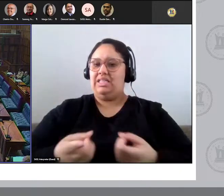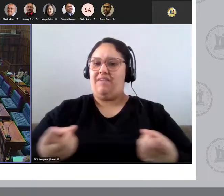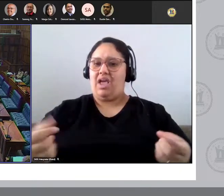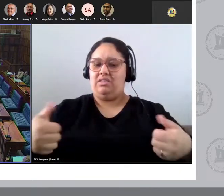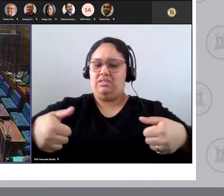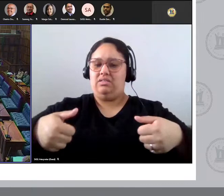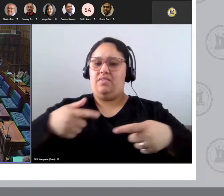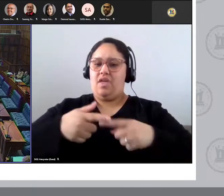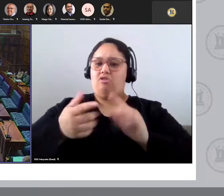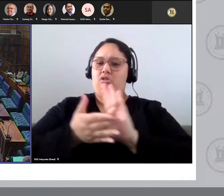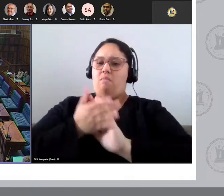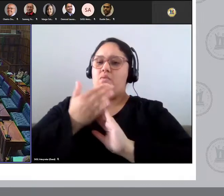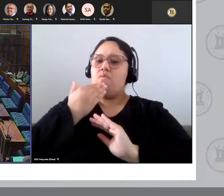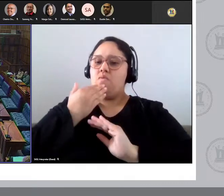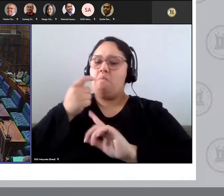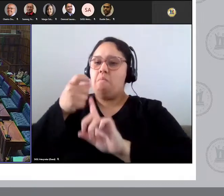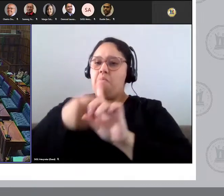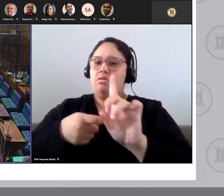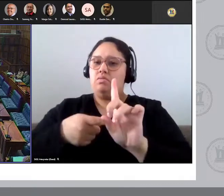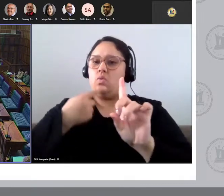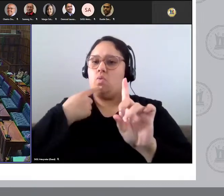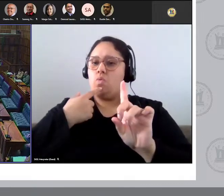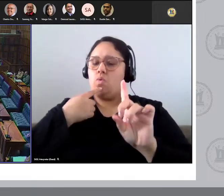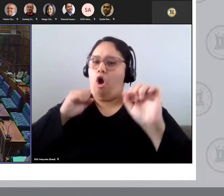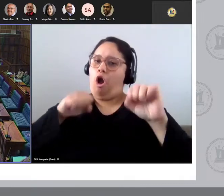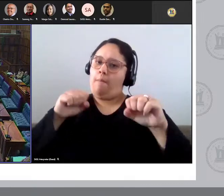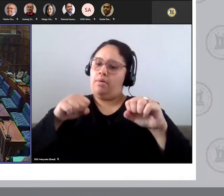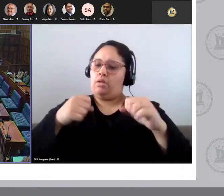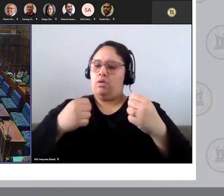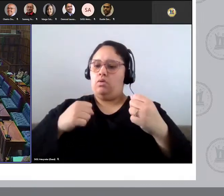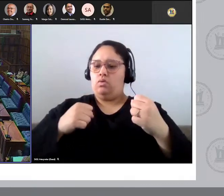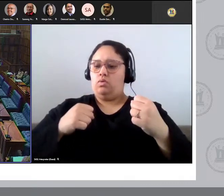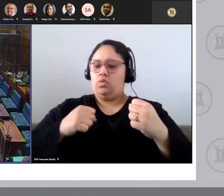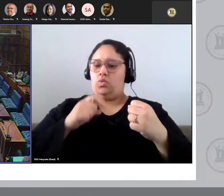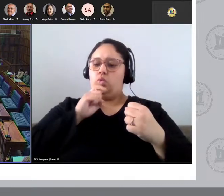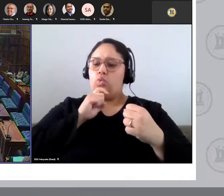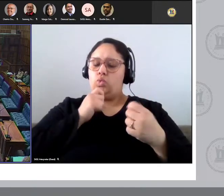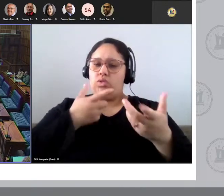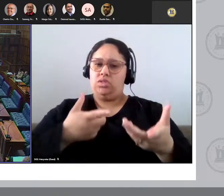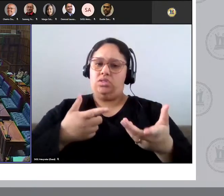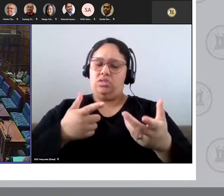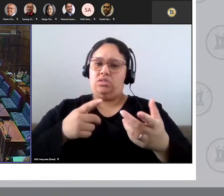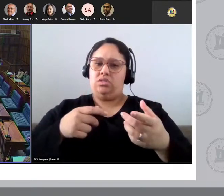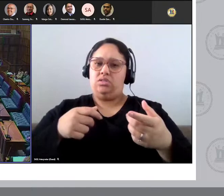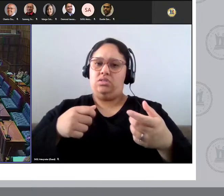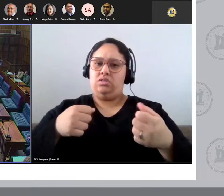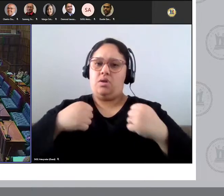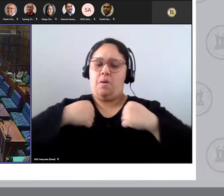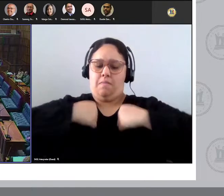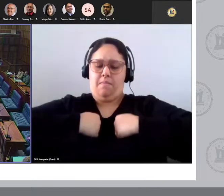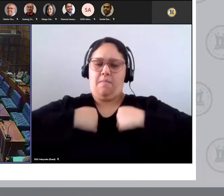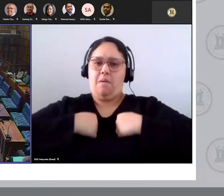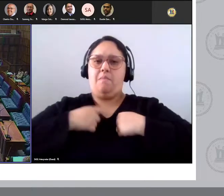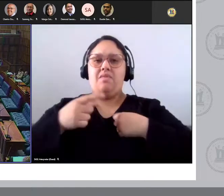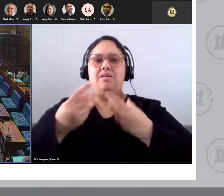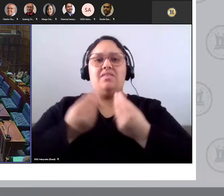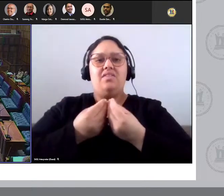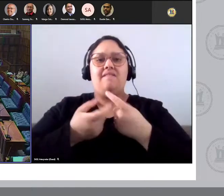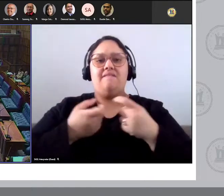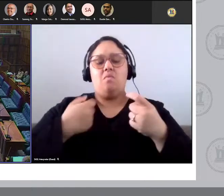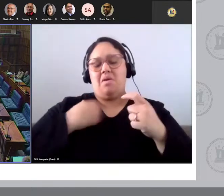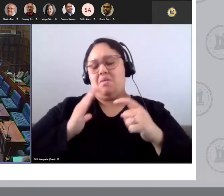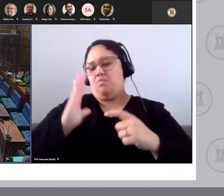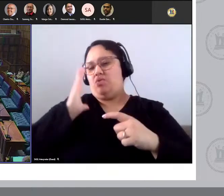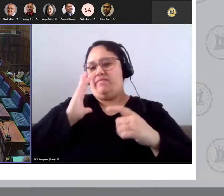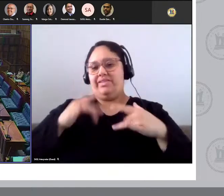that is operated by somebody who is competent to operate the defibrillator. It attends to matters from my